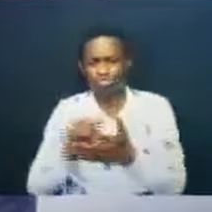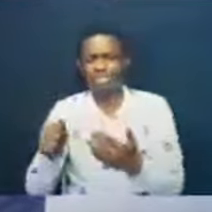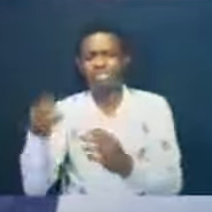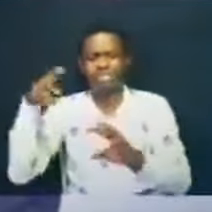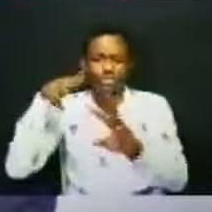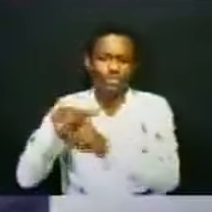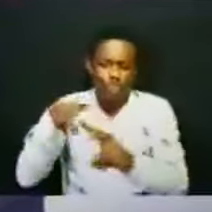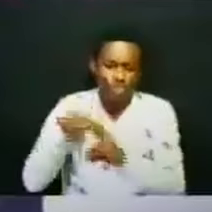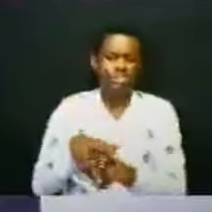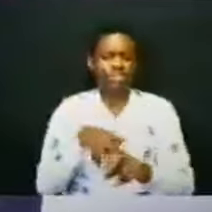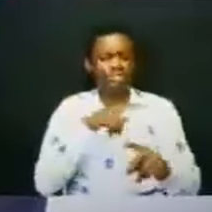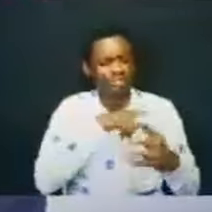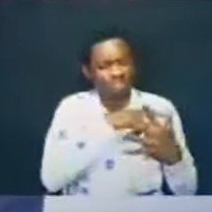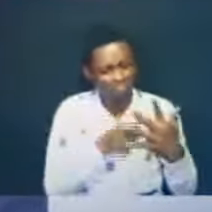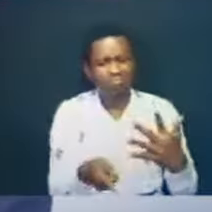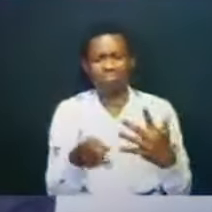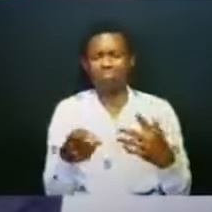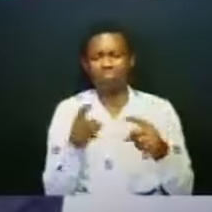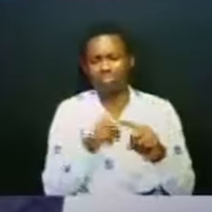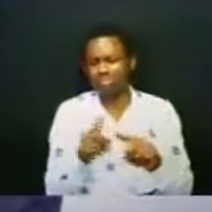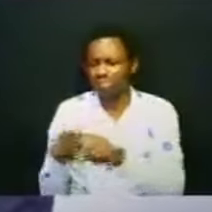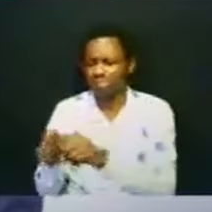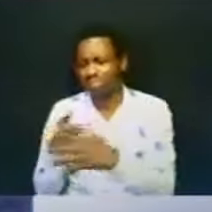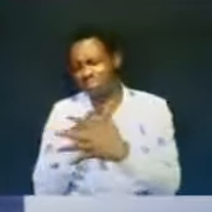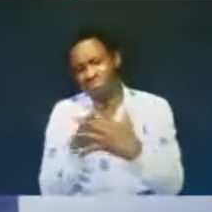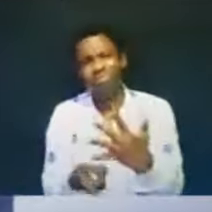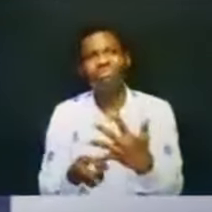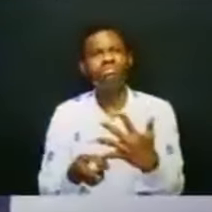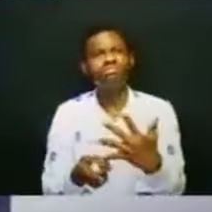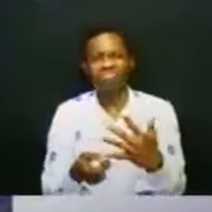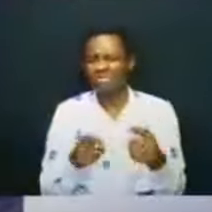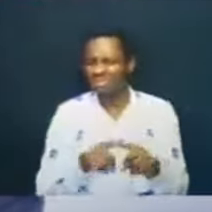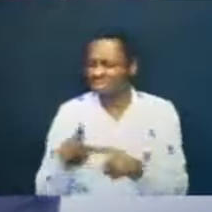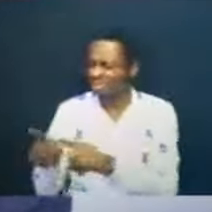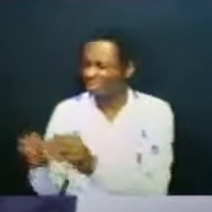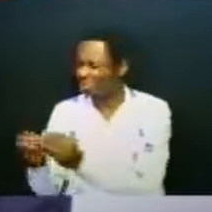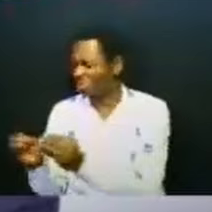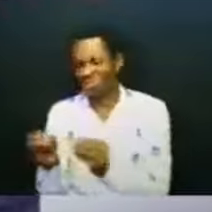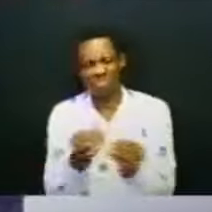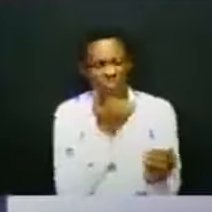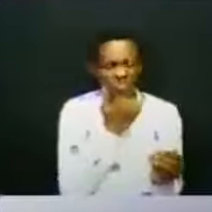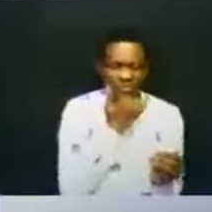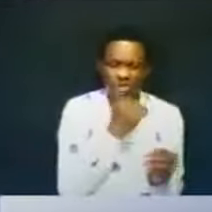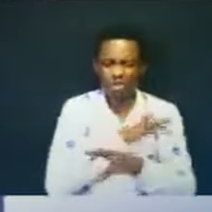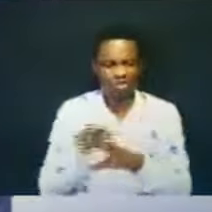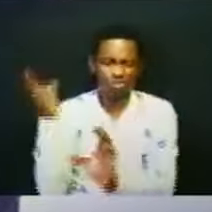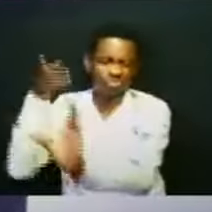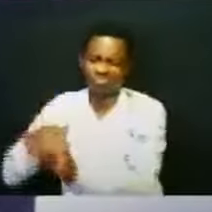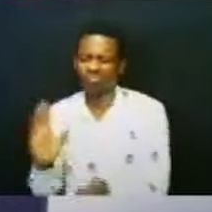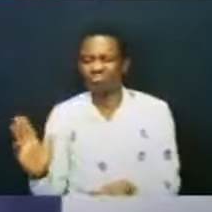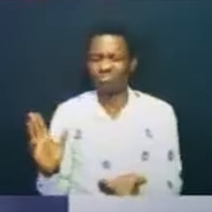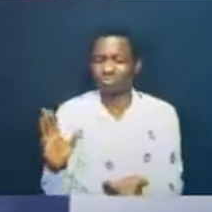or cut edifa say obi otumi obu obi gumu and the like ni no matter it sir you see that all these